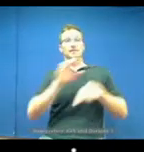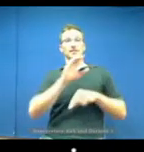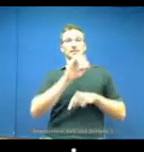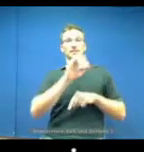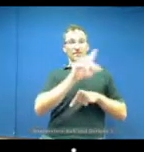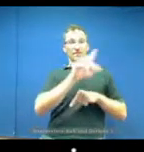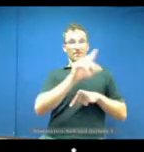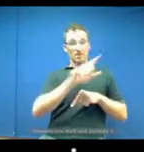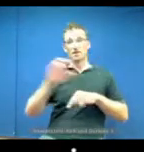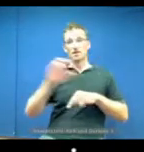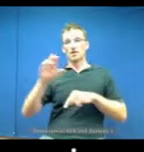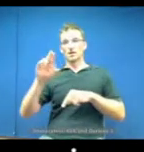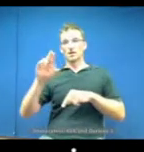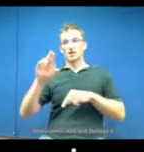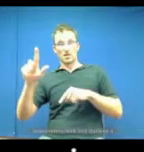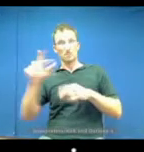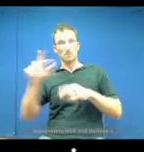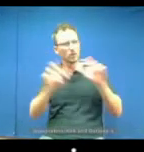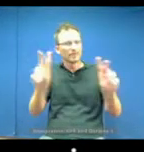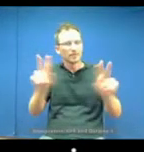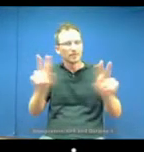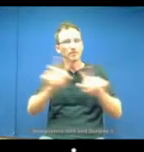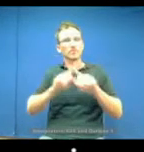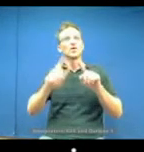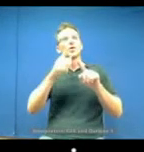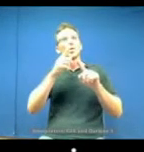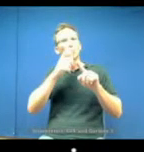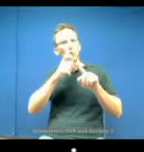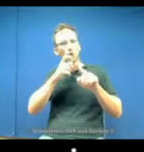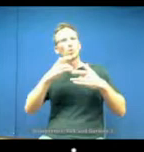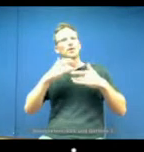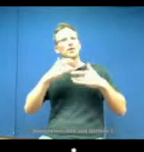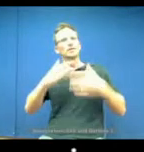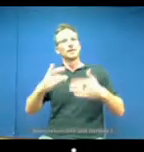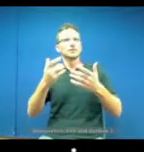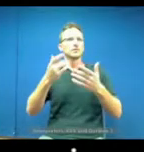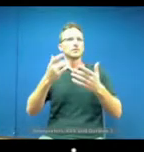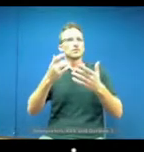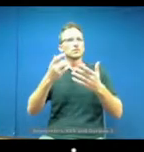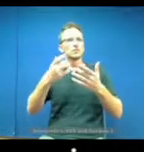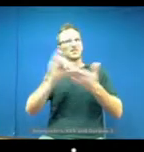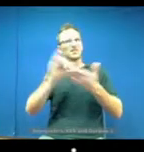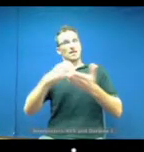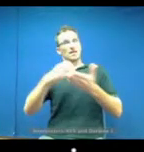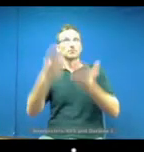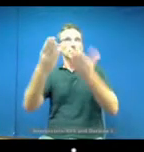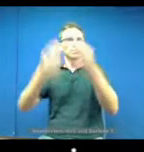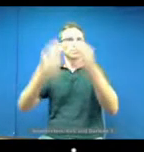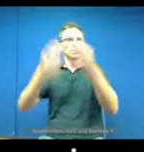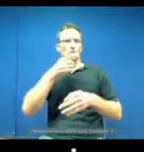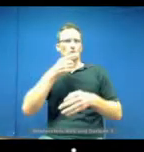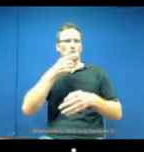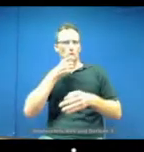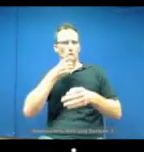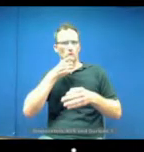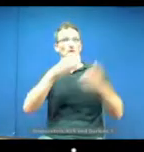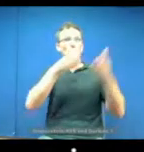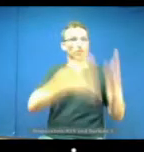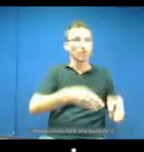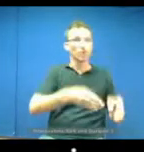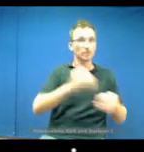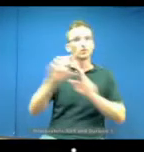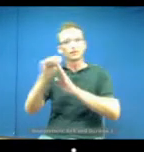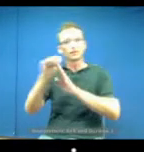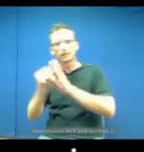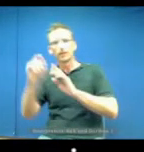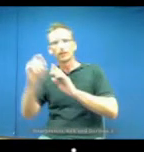system, domestic violence, is who takes the case to court and the reason for the case. So